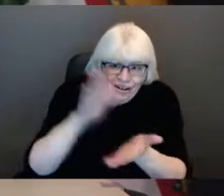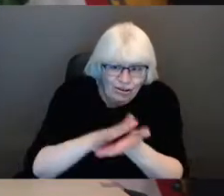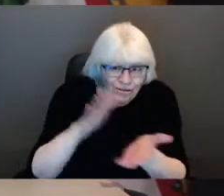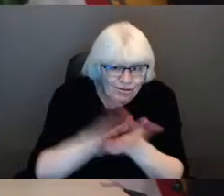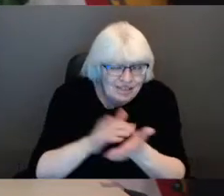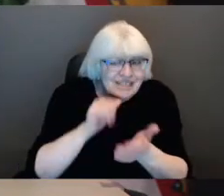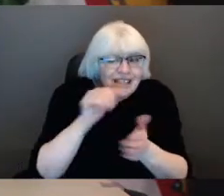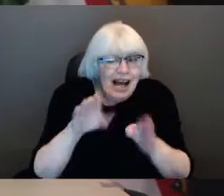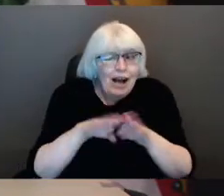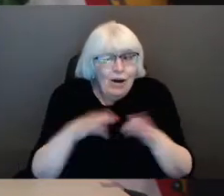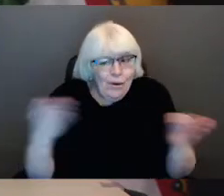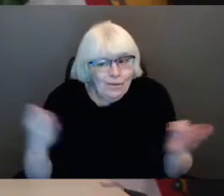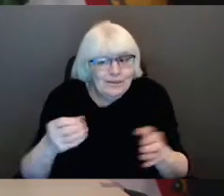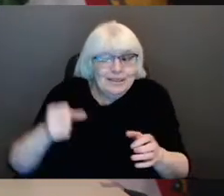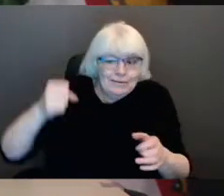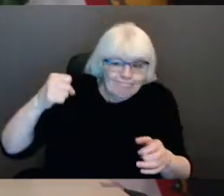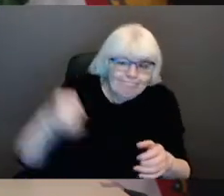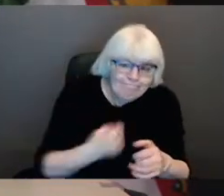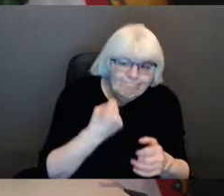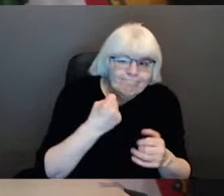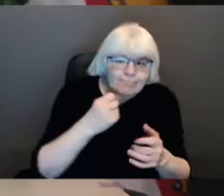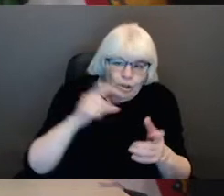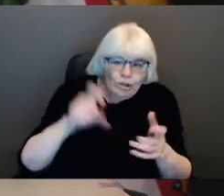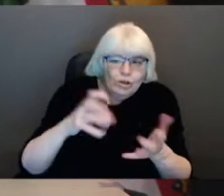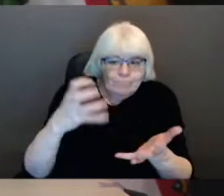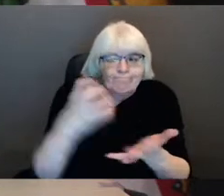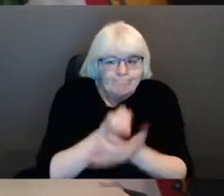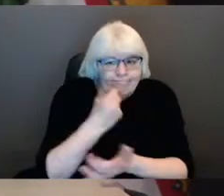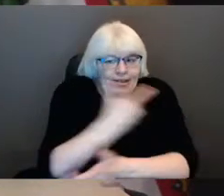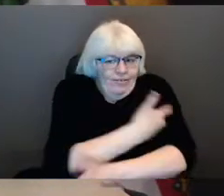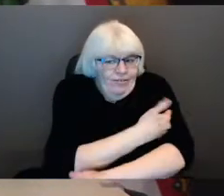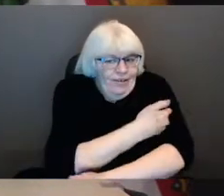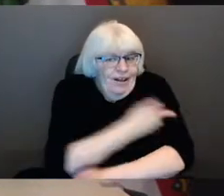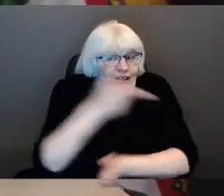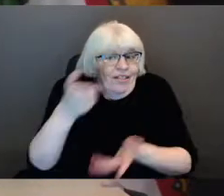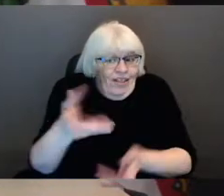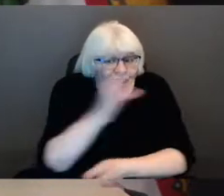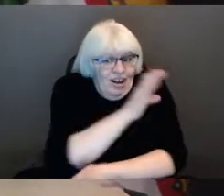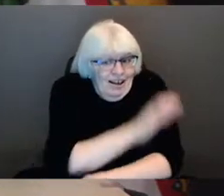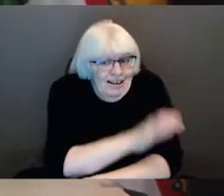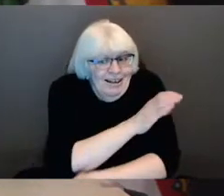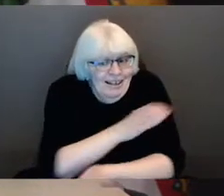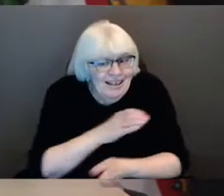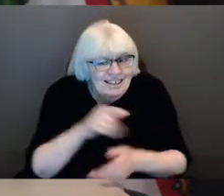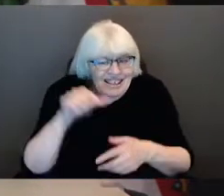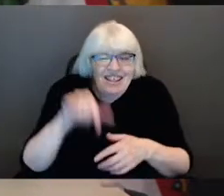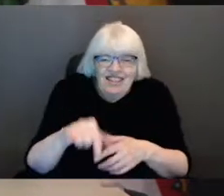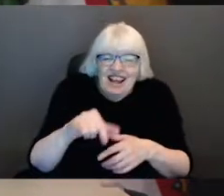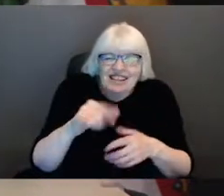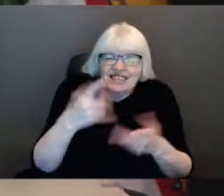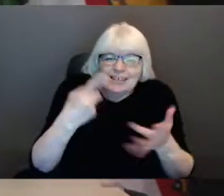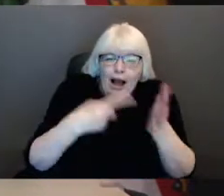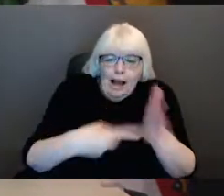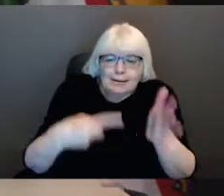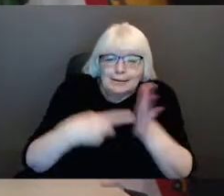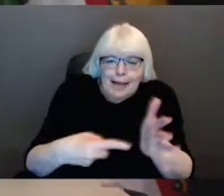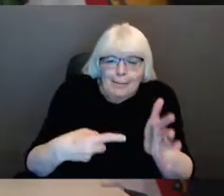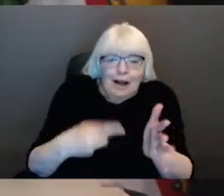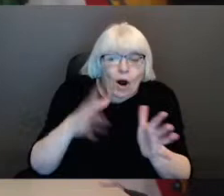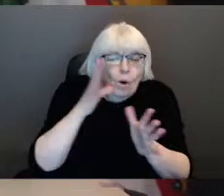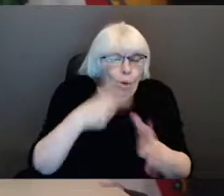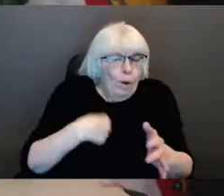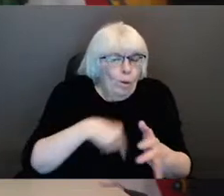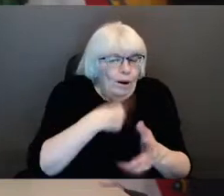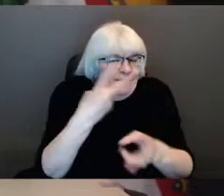for that vaccination for sure. But those things we can deal with from a logistics perspective. And whether or not there's